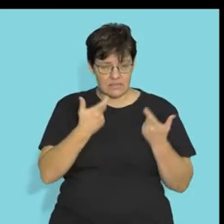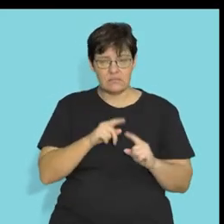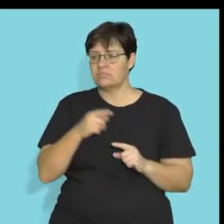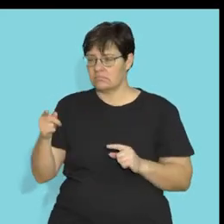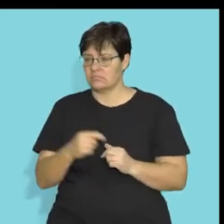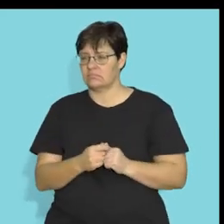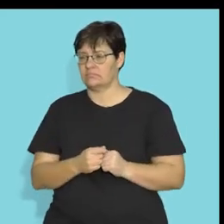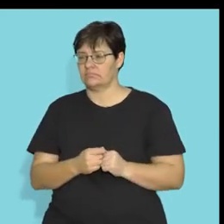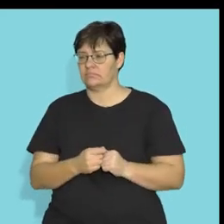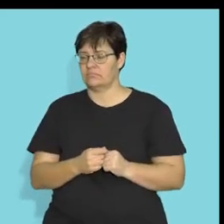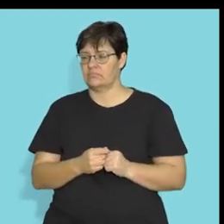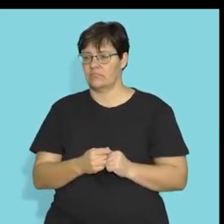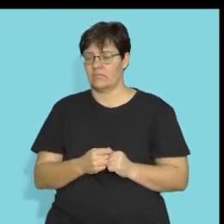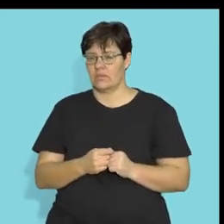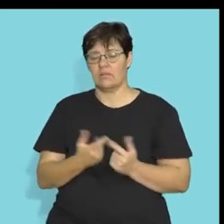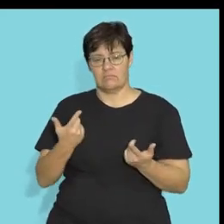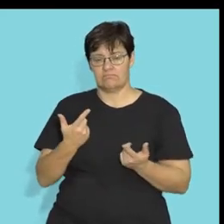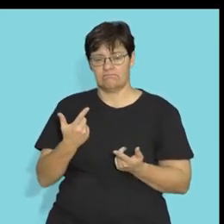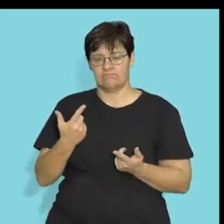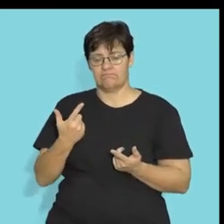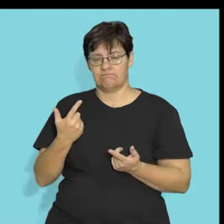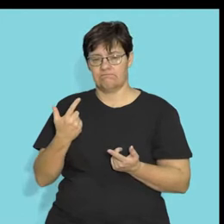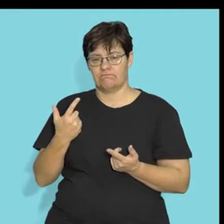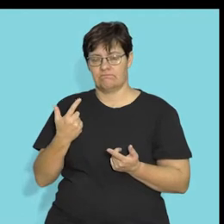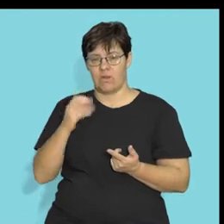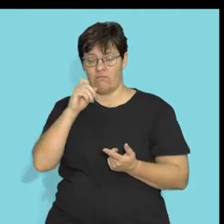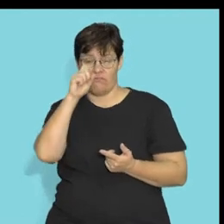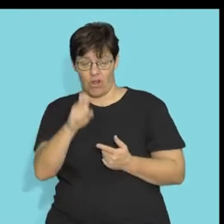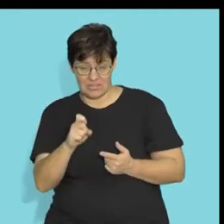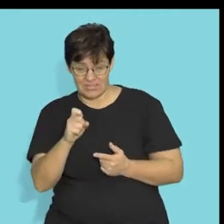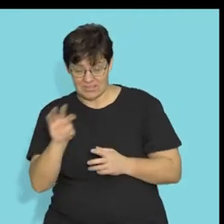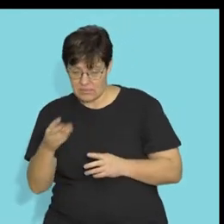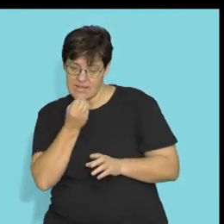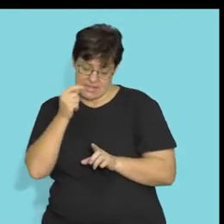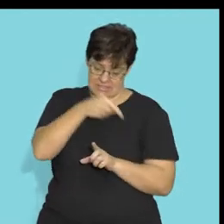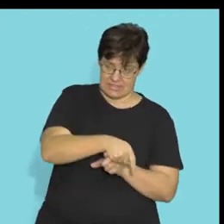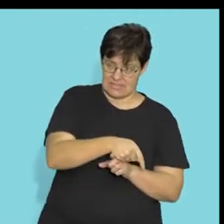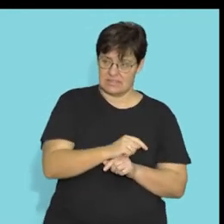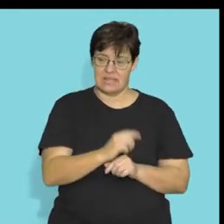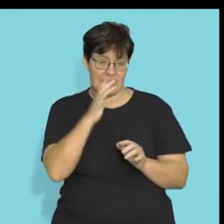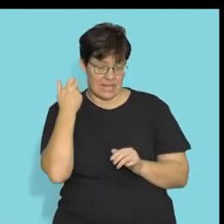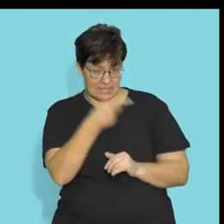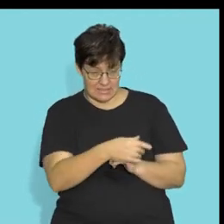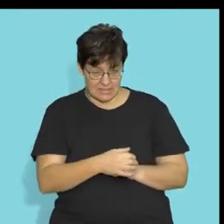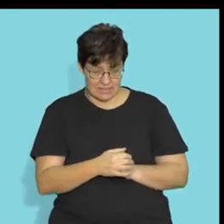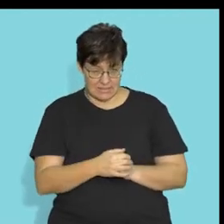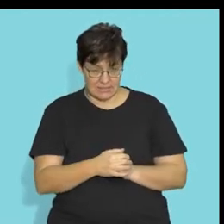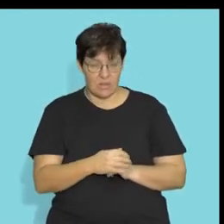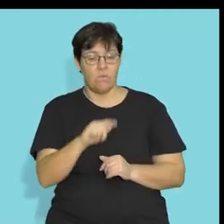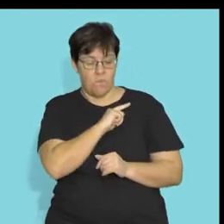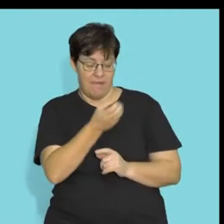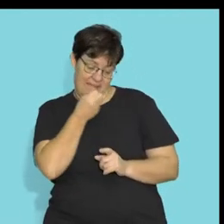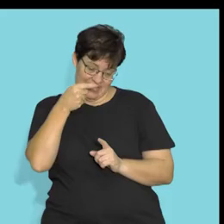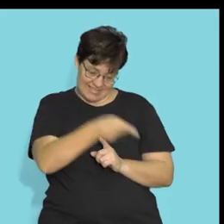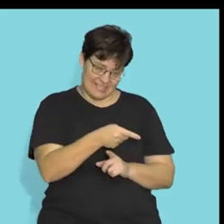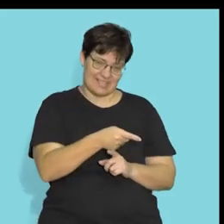turn, consumed by your tertiary consumers, like the red fox. And so your red fox then derives its energy